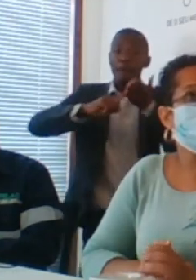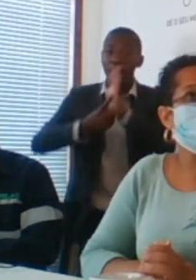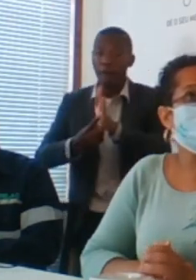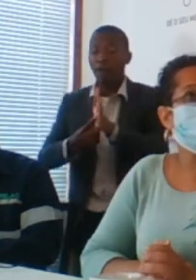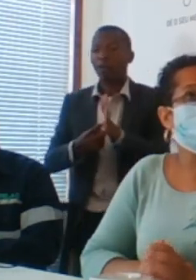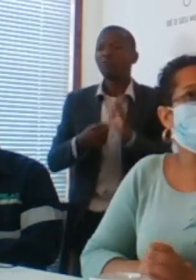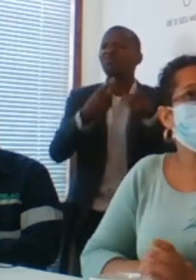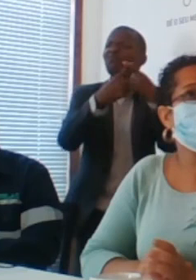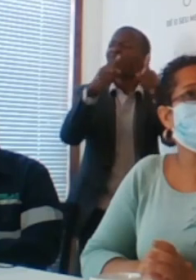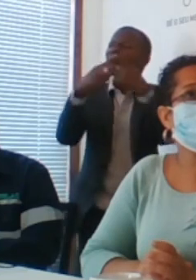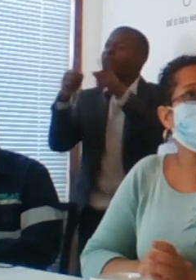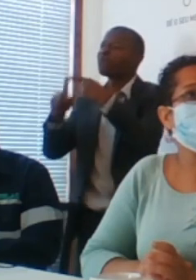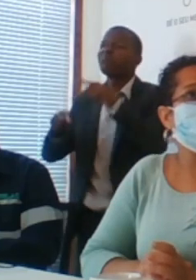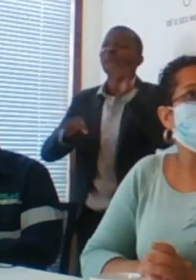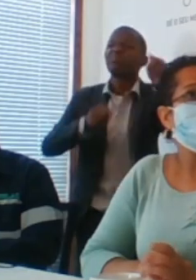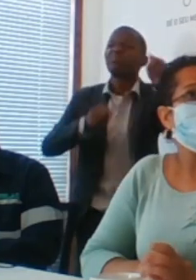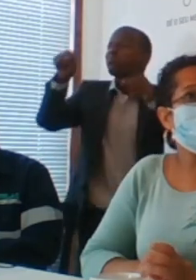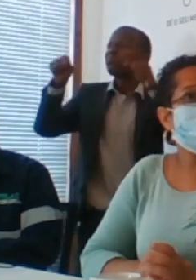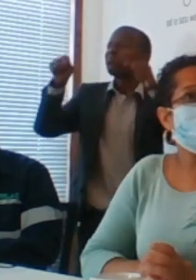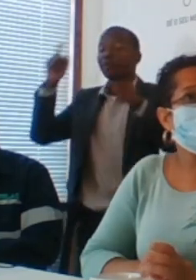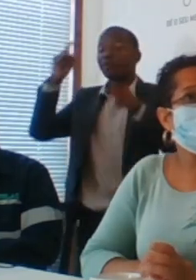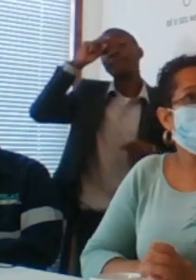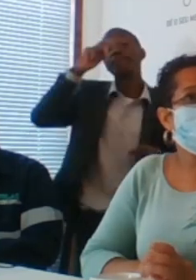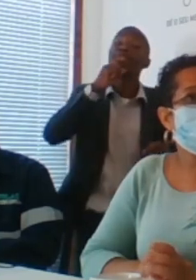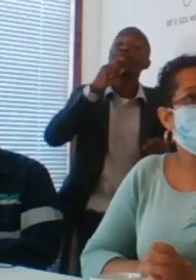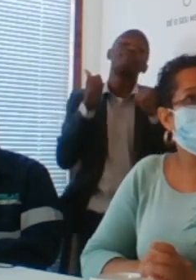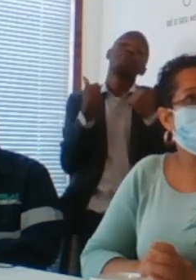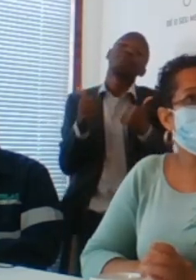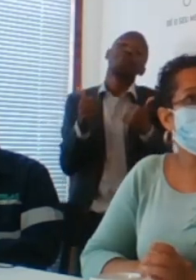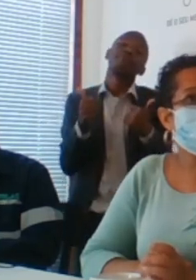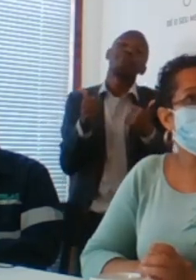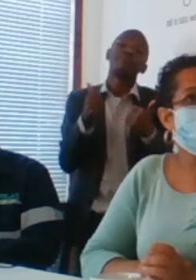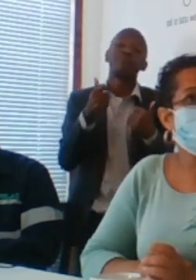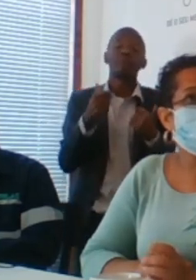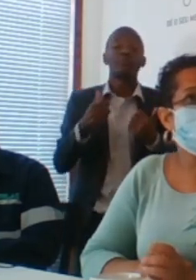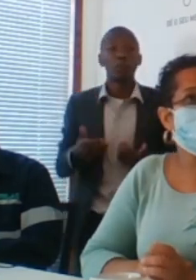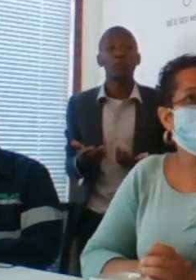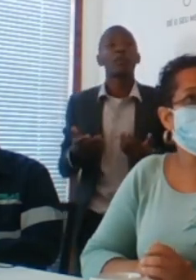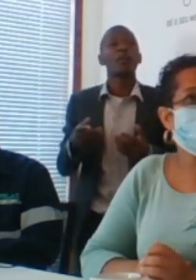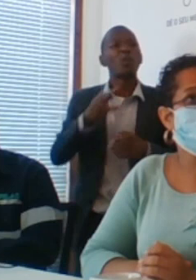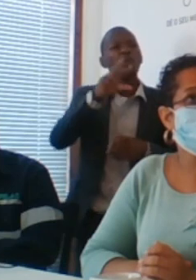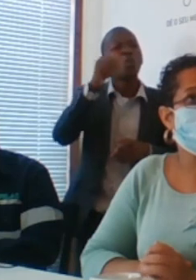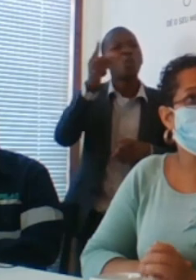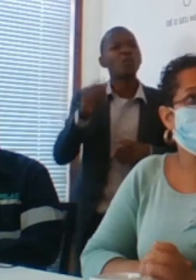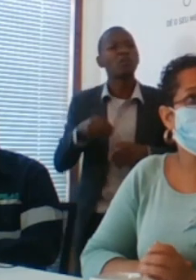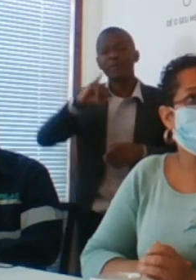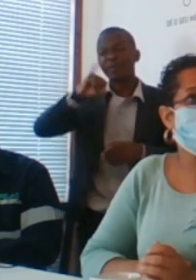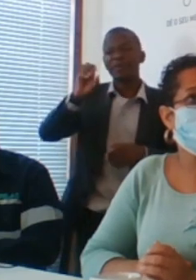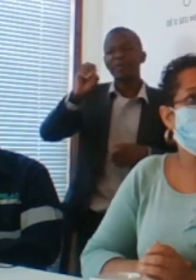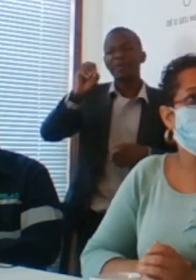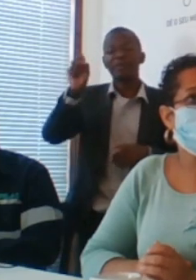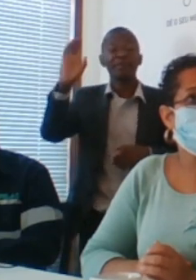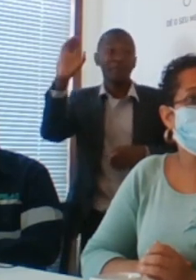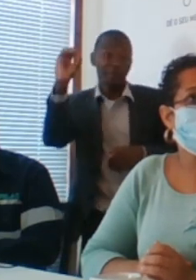to everybody. João Mapinse has been here speaking about sensorial